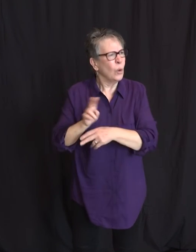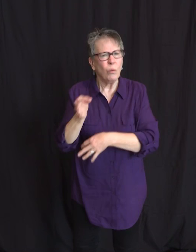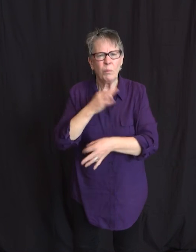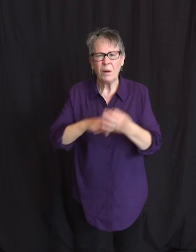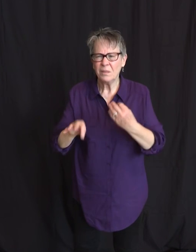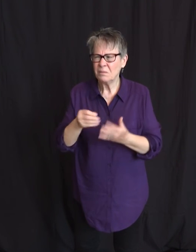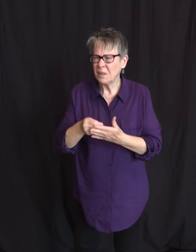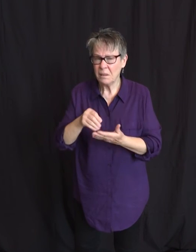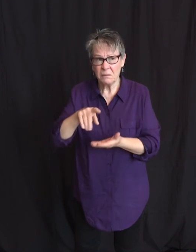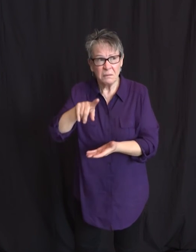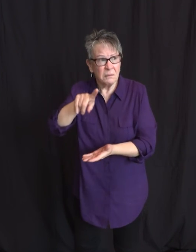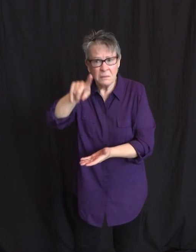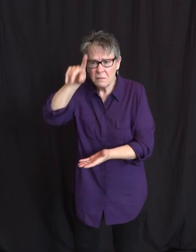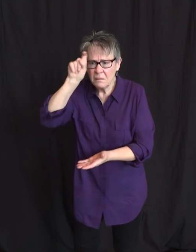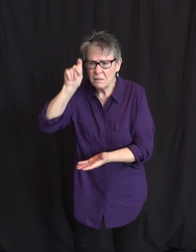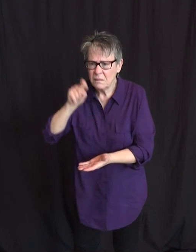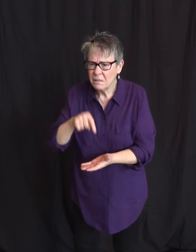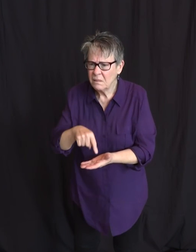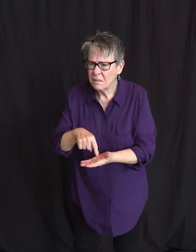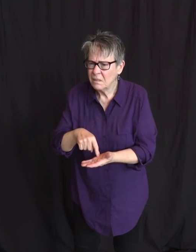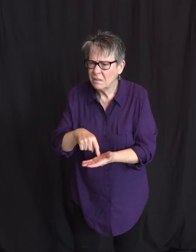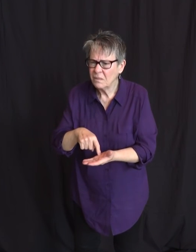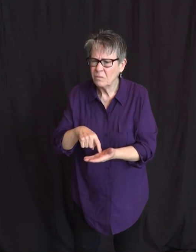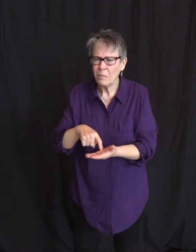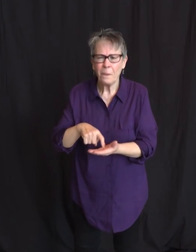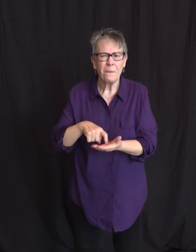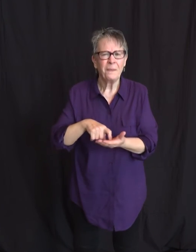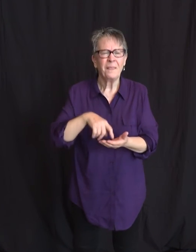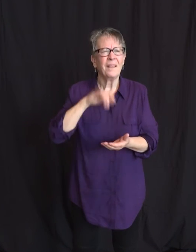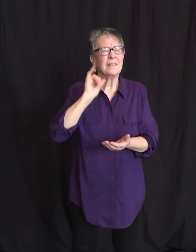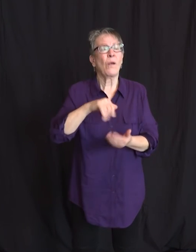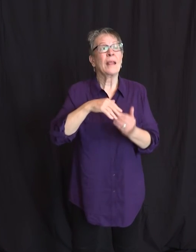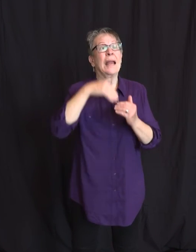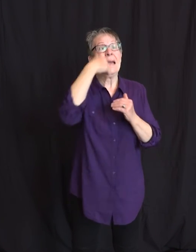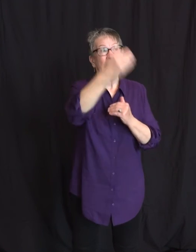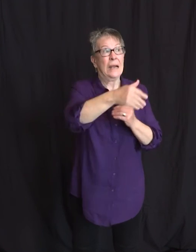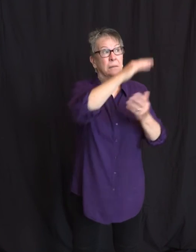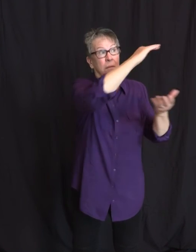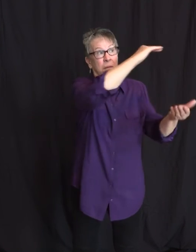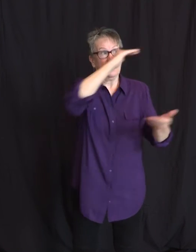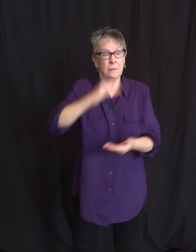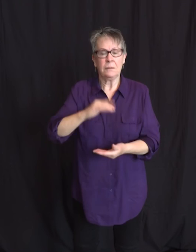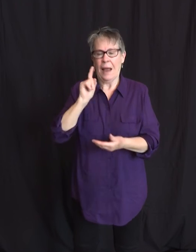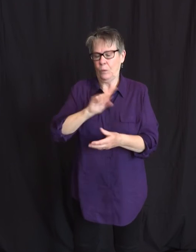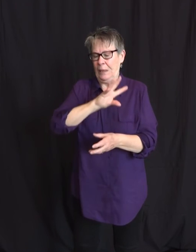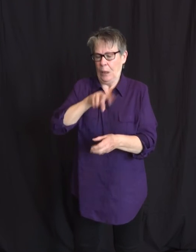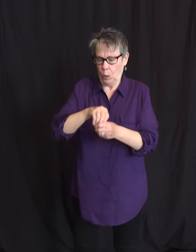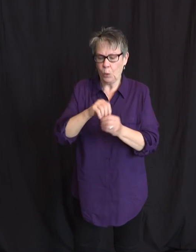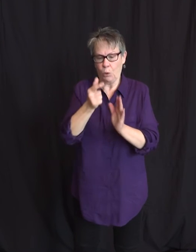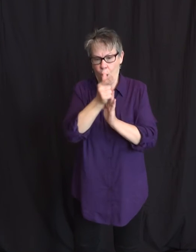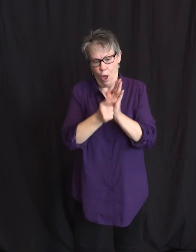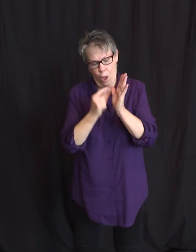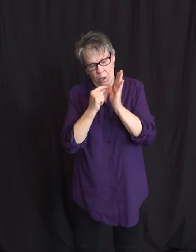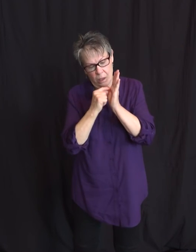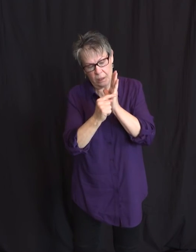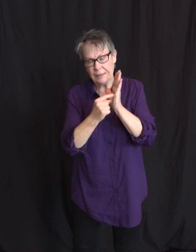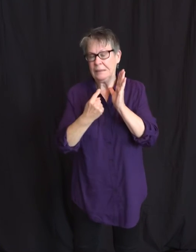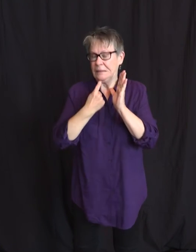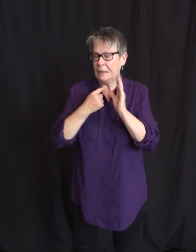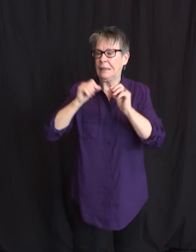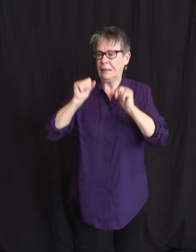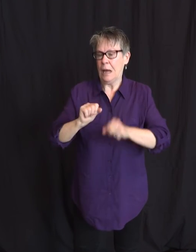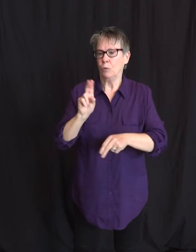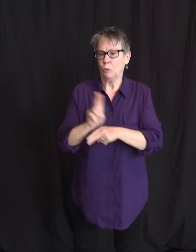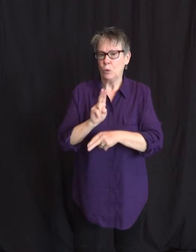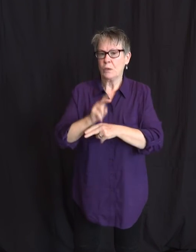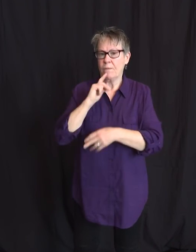We are making some progress on definition of expenditures. Again, not in the end zone yet, and we'll let folks know when we get there.